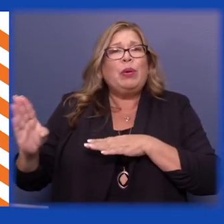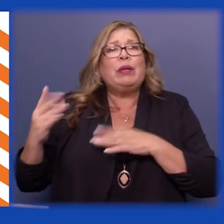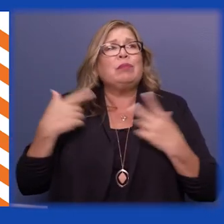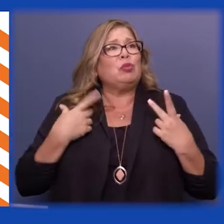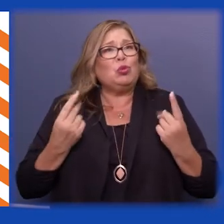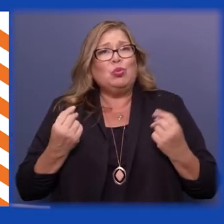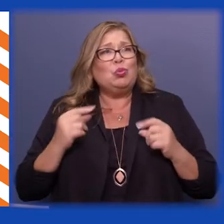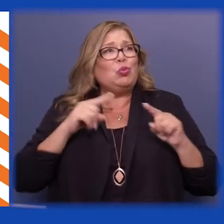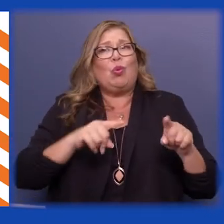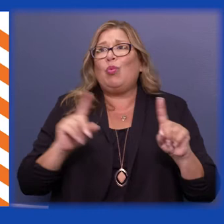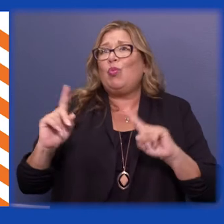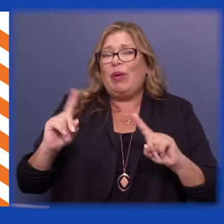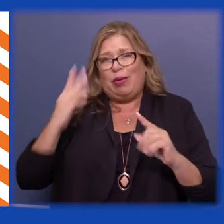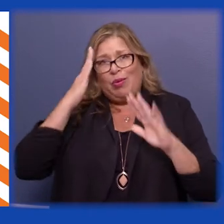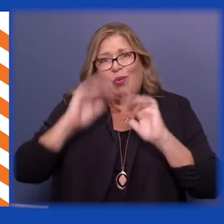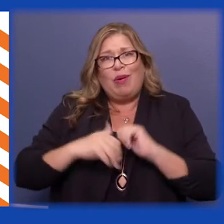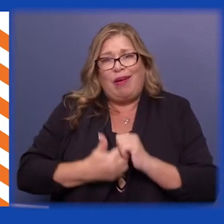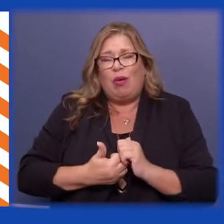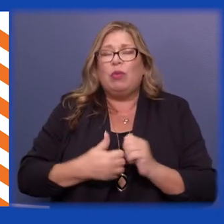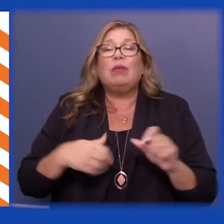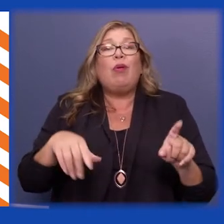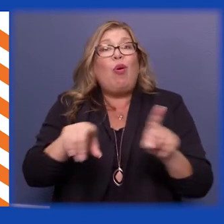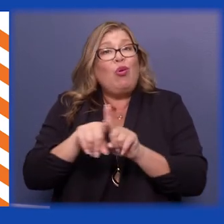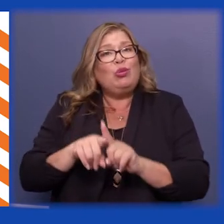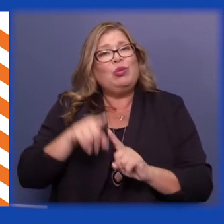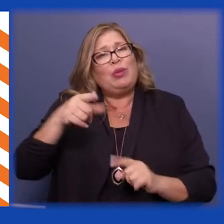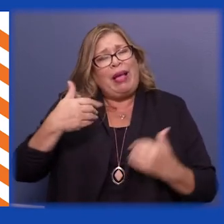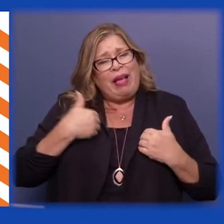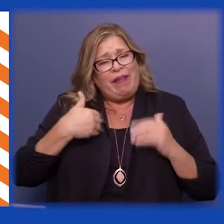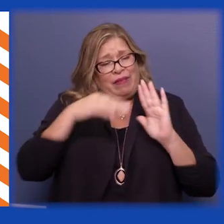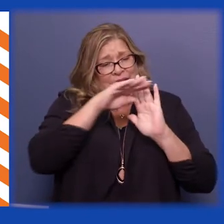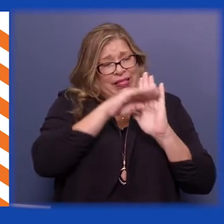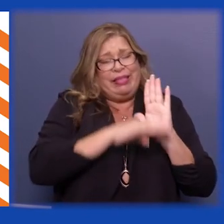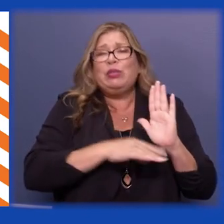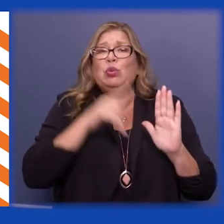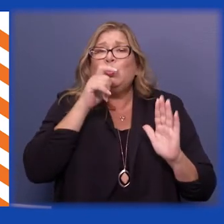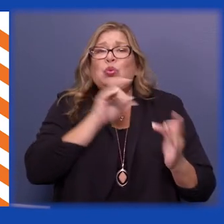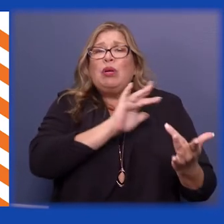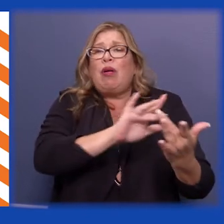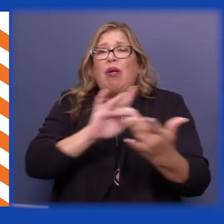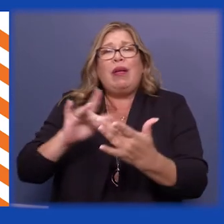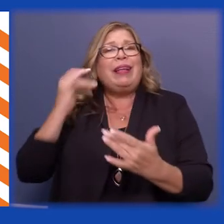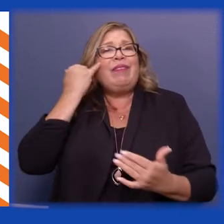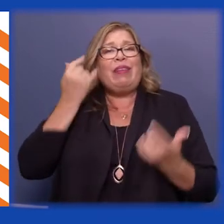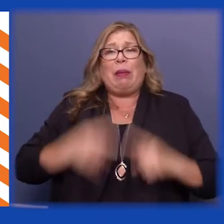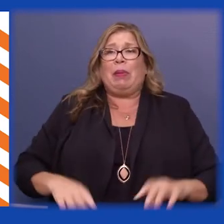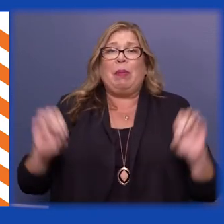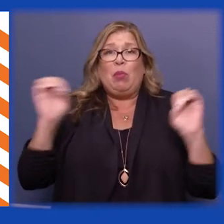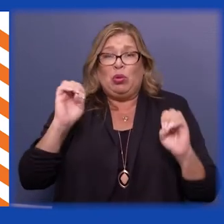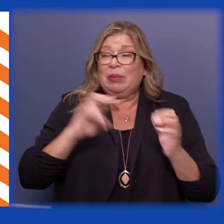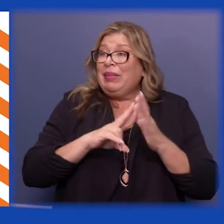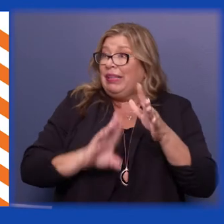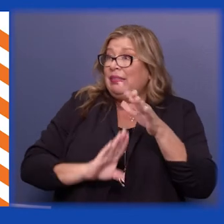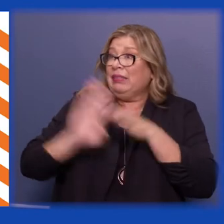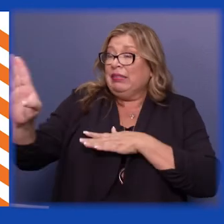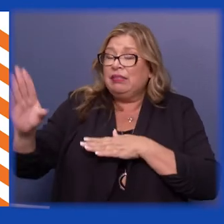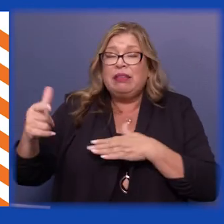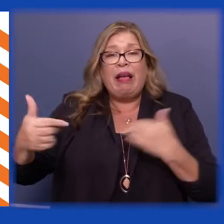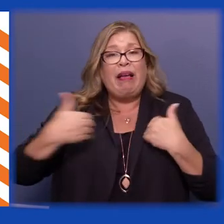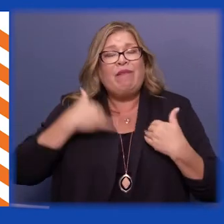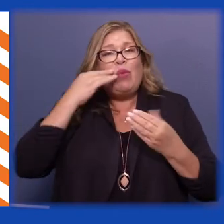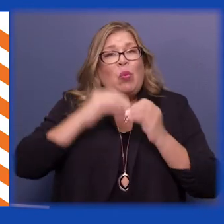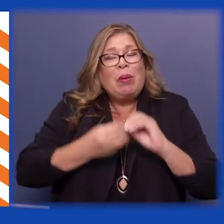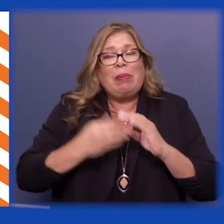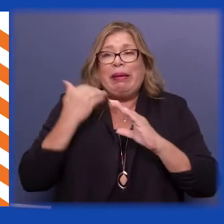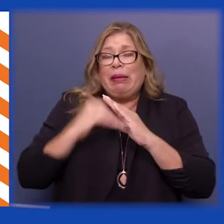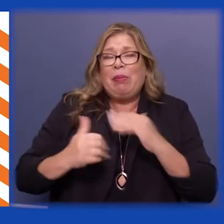put together an emergency contact list so that you can communicate with loved ones and others if you have to leave the